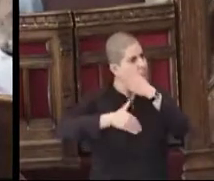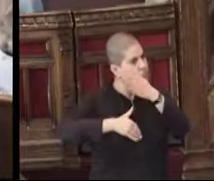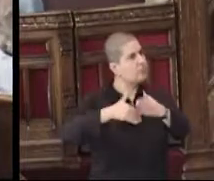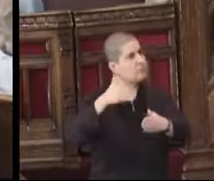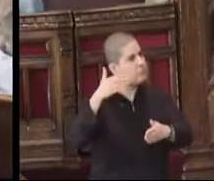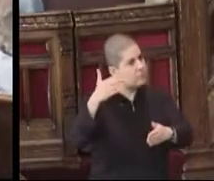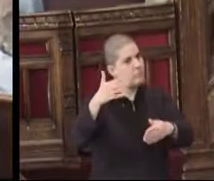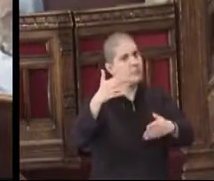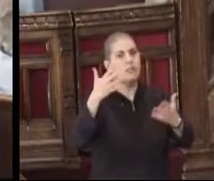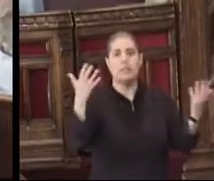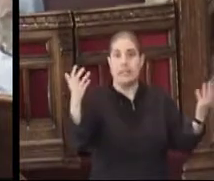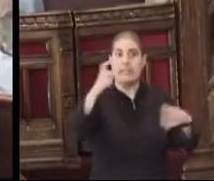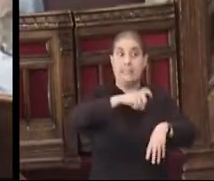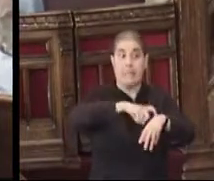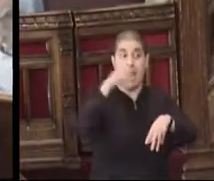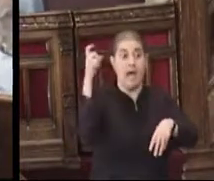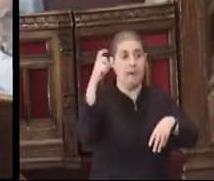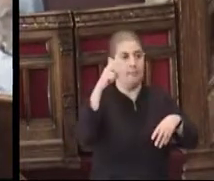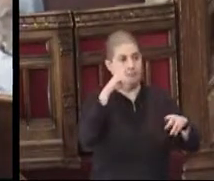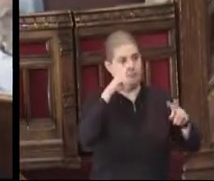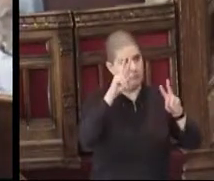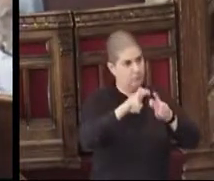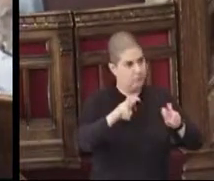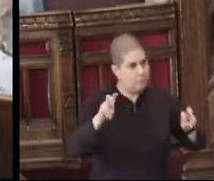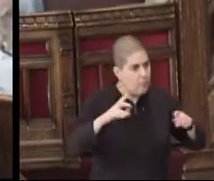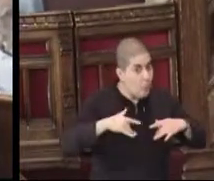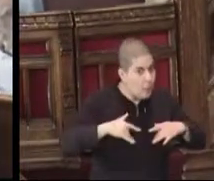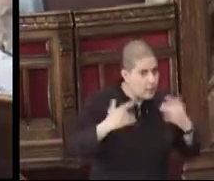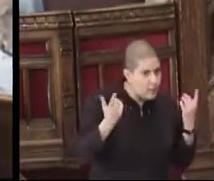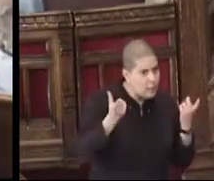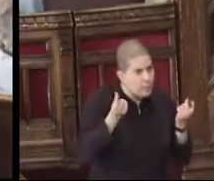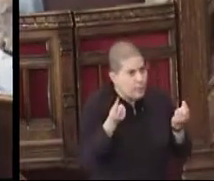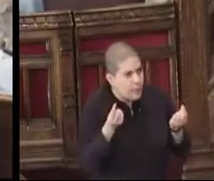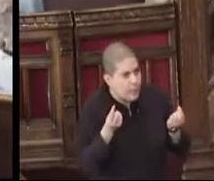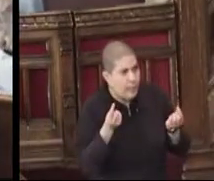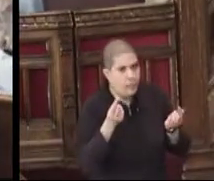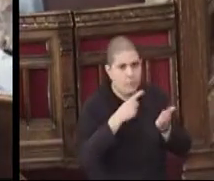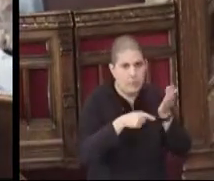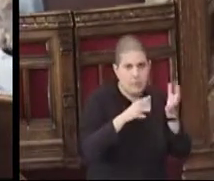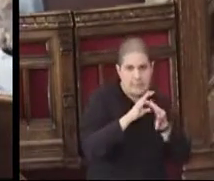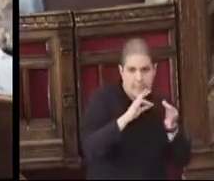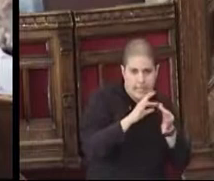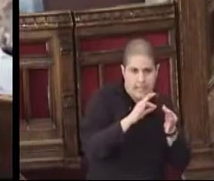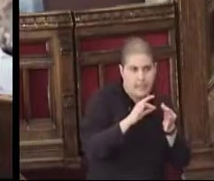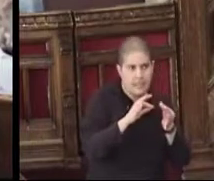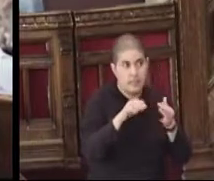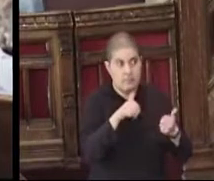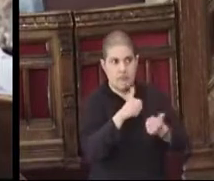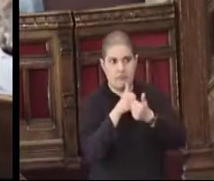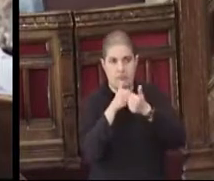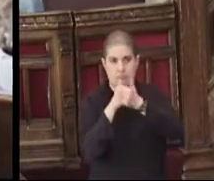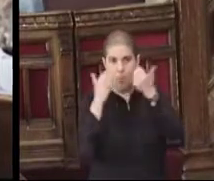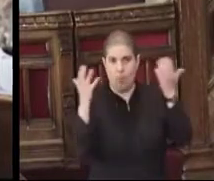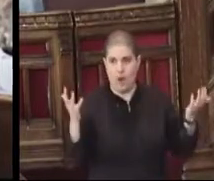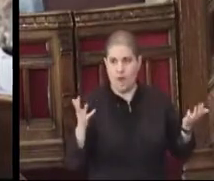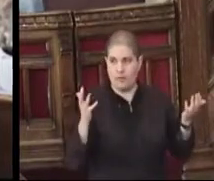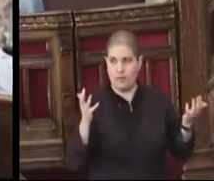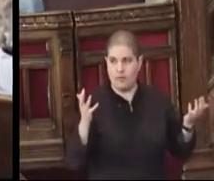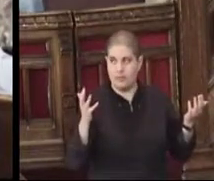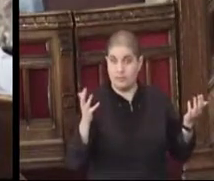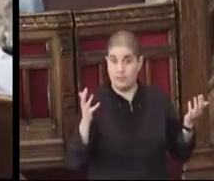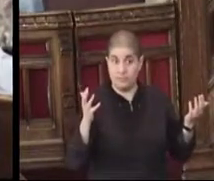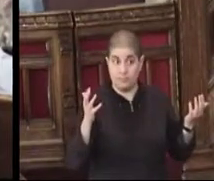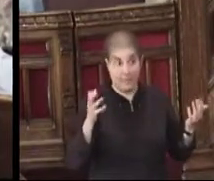times for us to take a look at. What are we doing? What are we saying? What are the questions that we're addressing? And are those really the